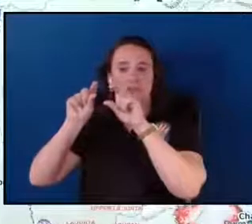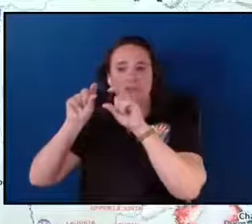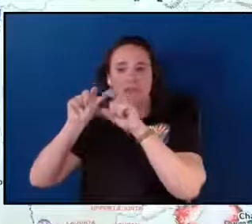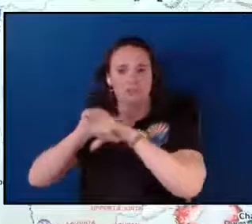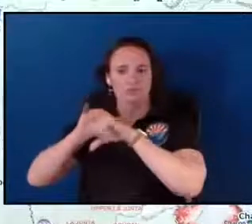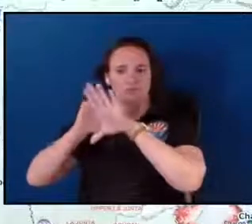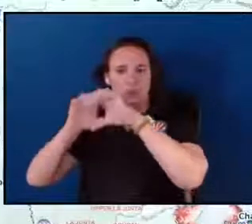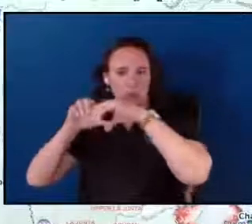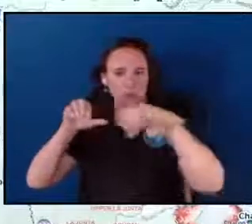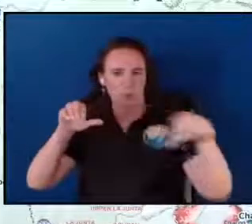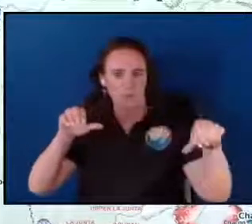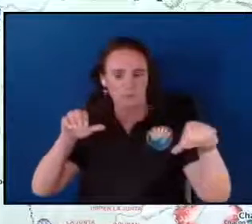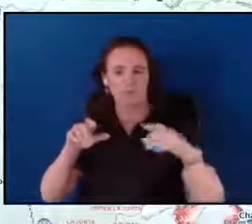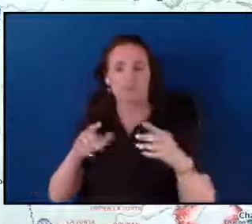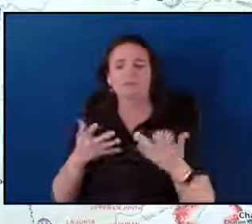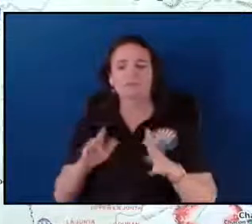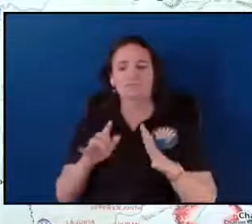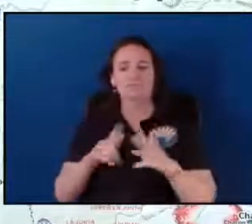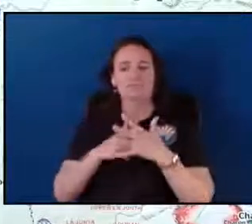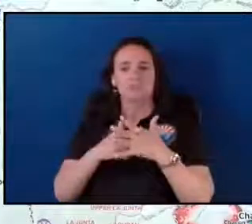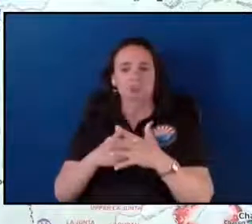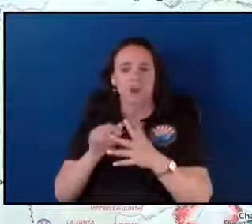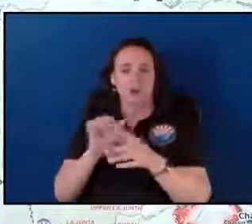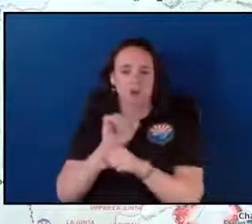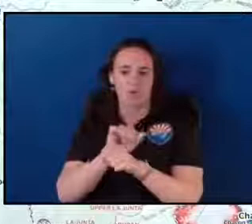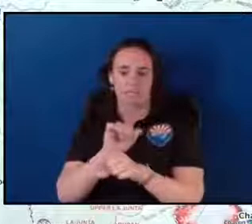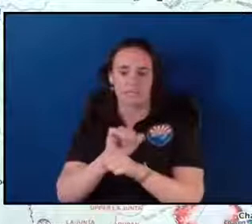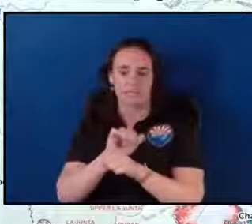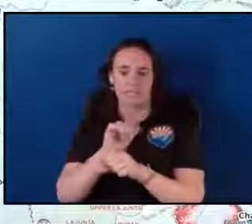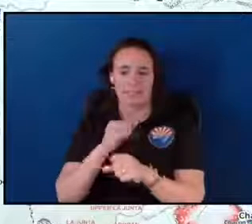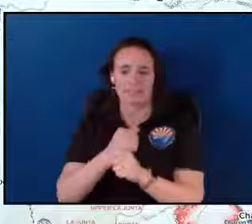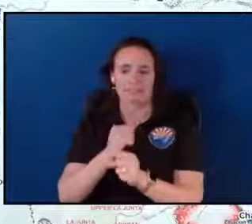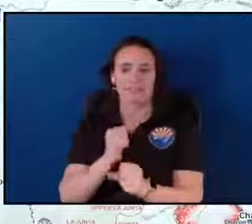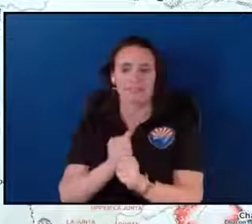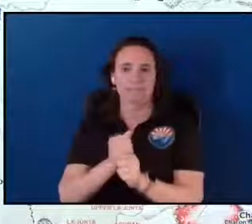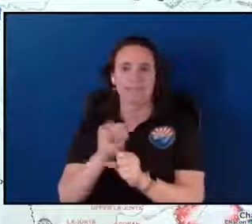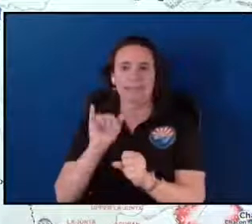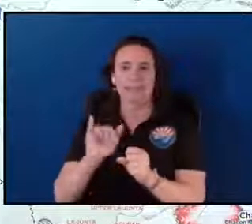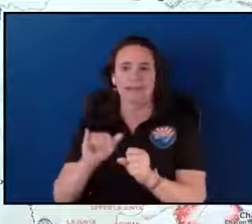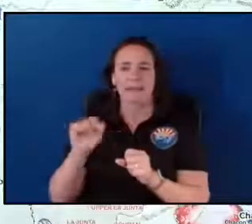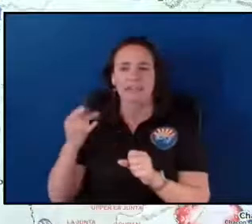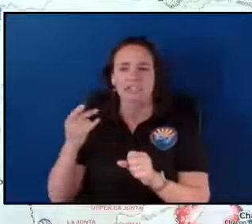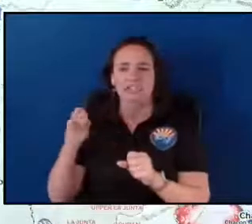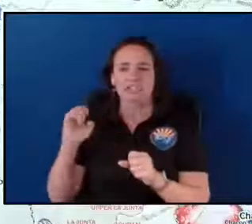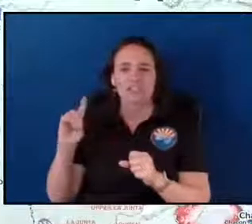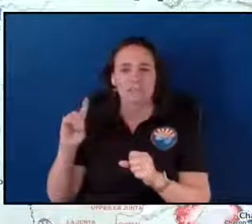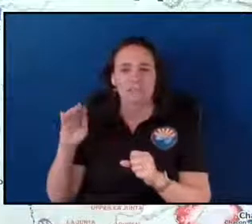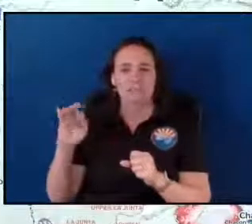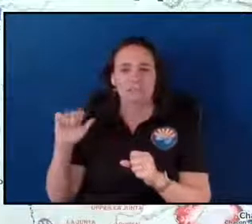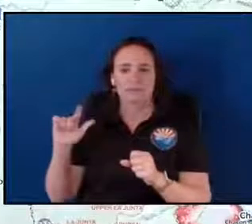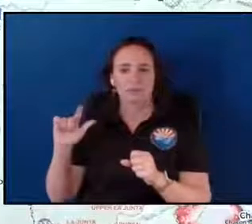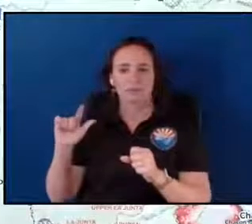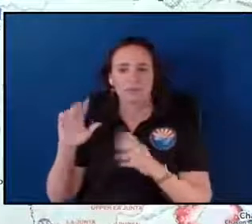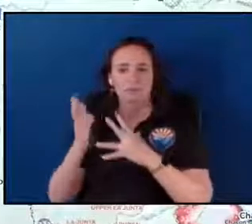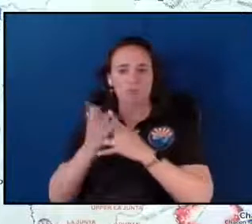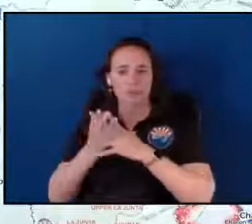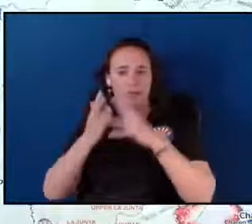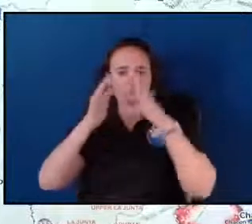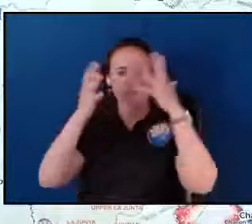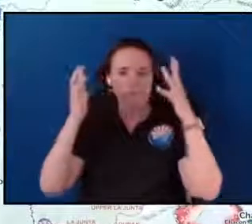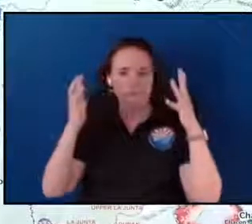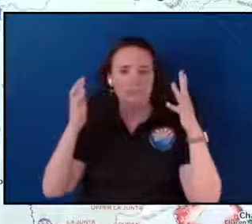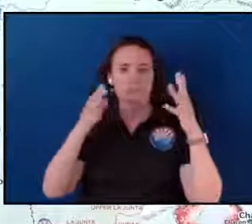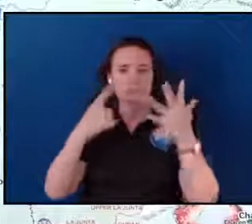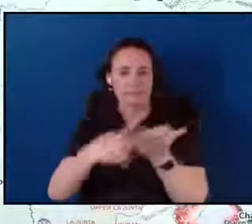that, on creating that shaded fuel break that we talked about, and that work is going to take a while. It's going to take quite a